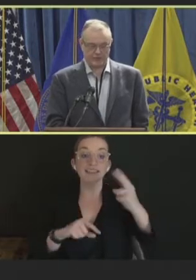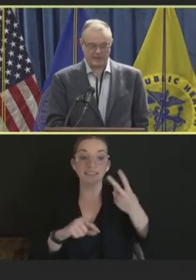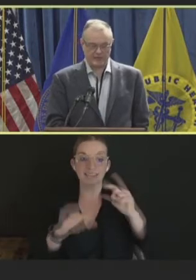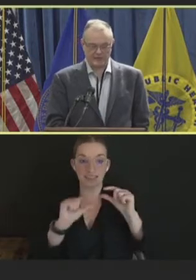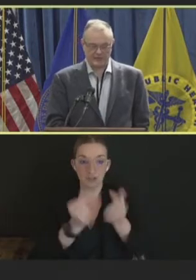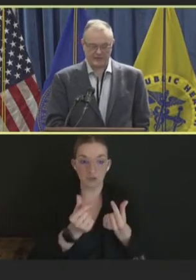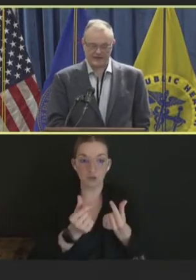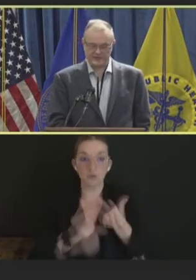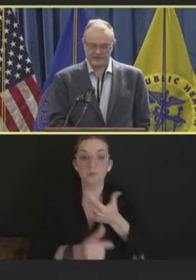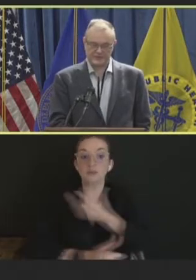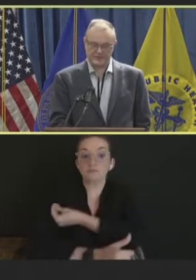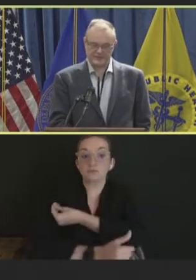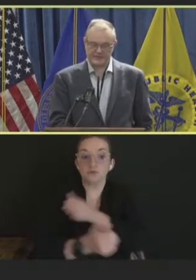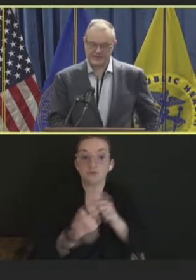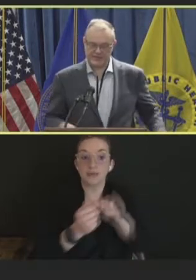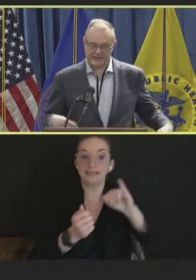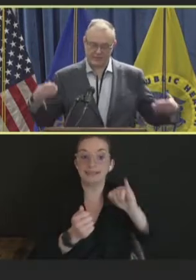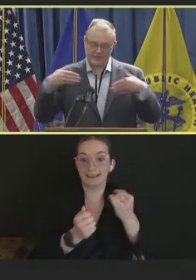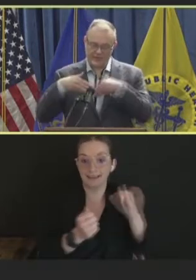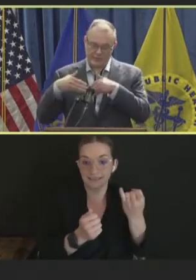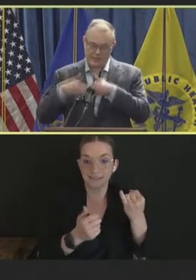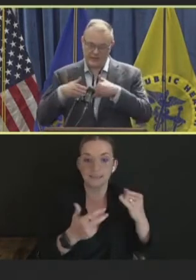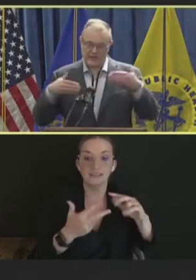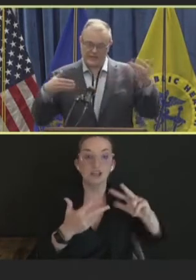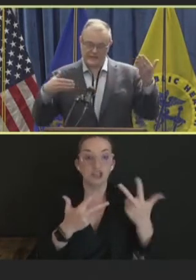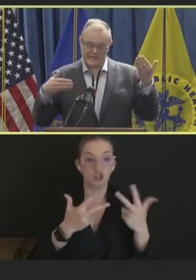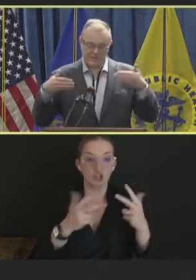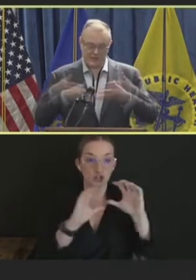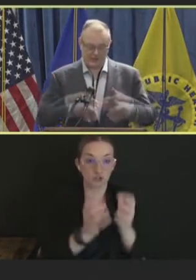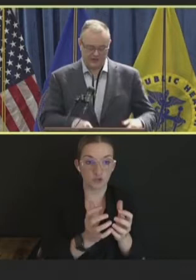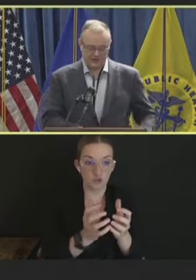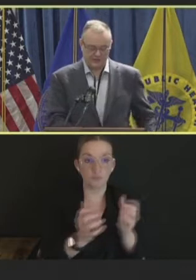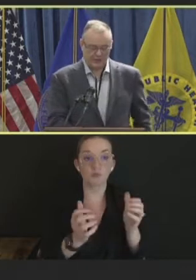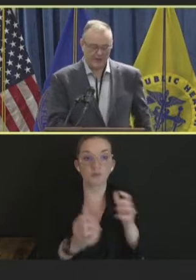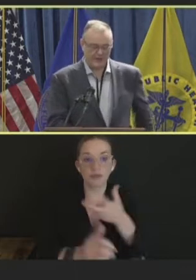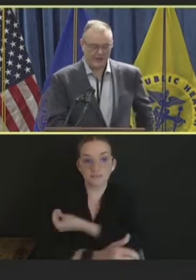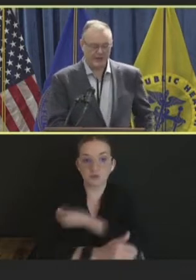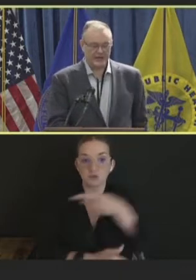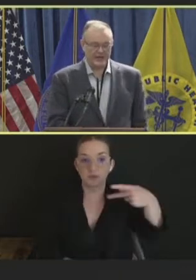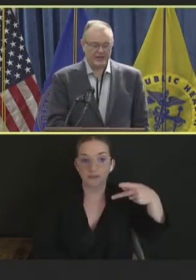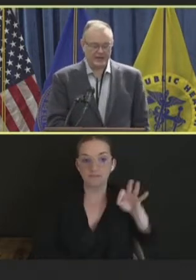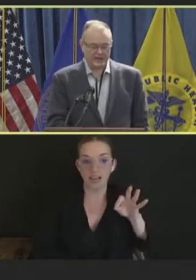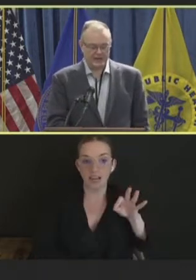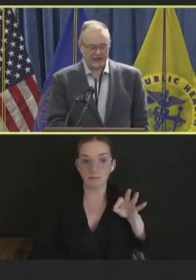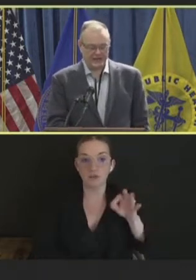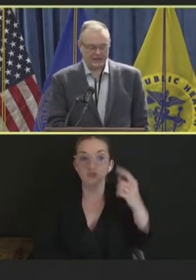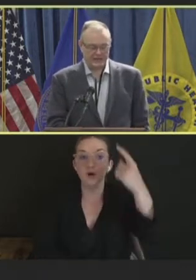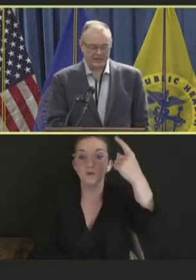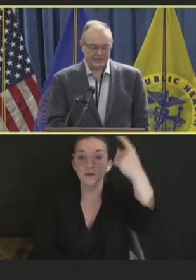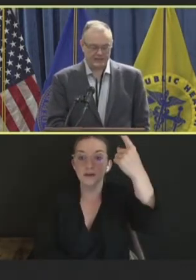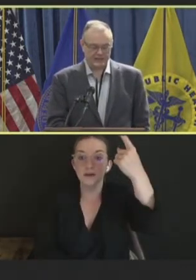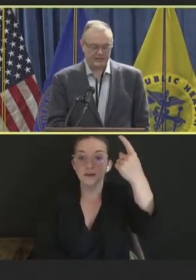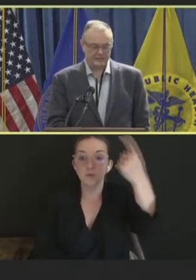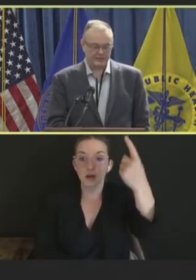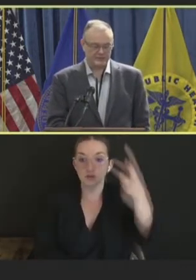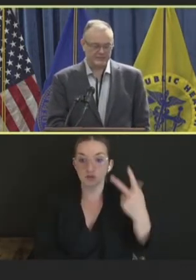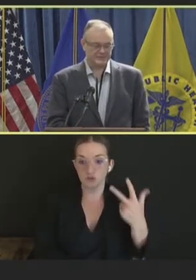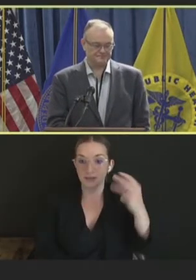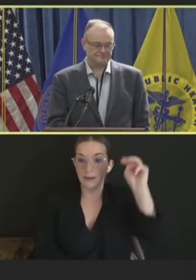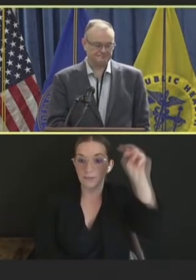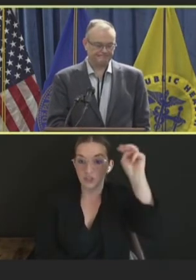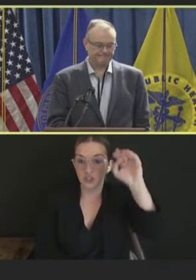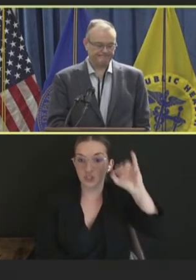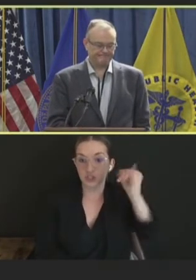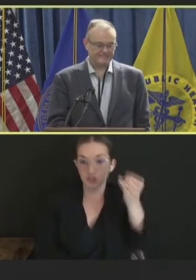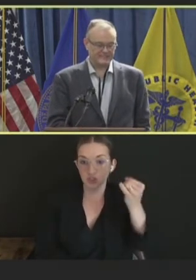group coming in with Pfizer. So it's basically a 3-by-3 table of the primary and the boost.